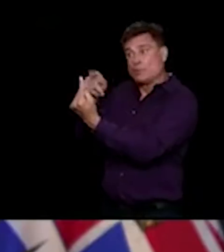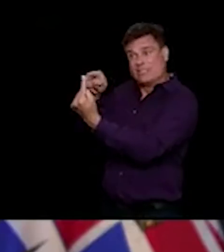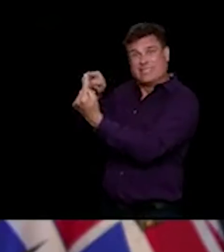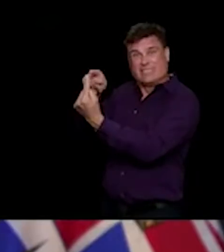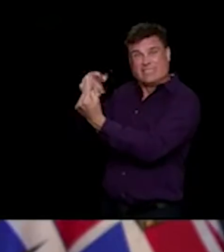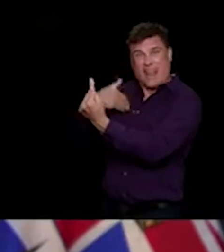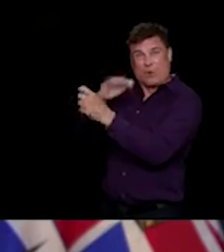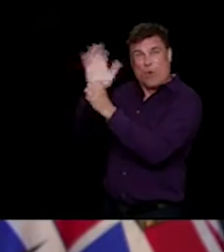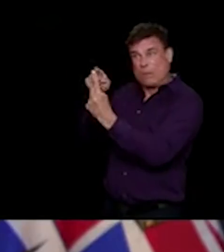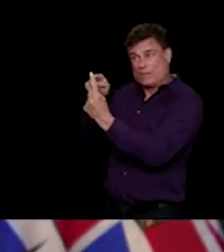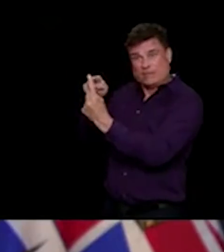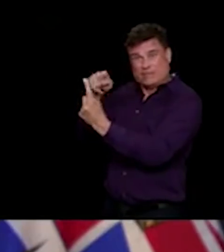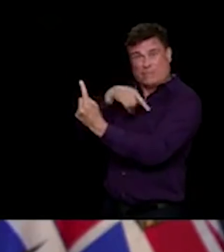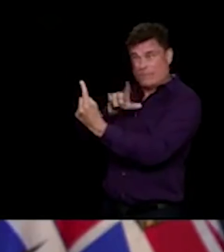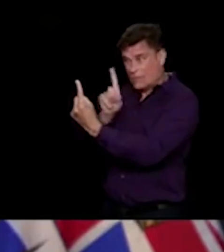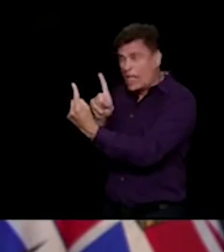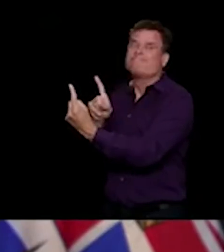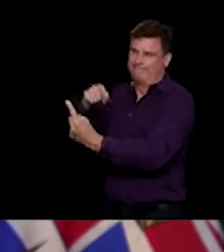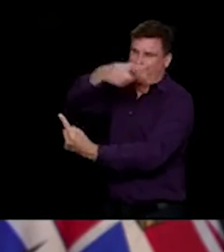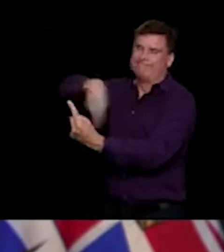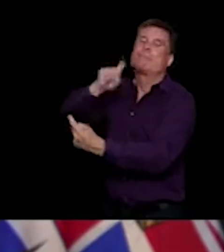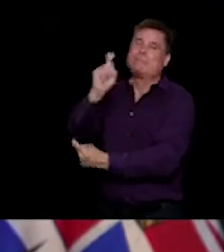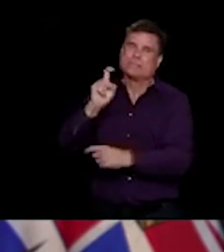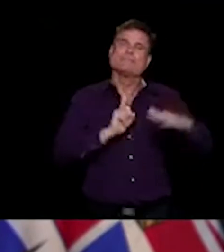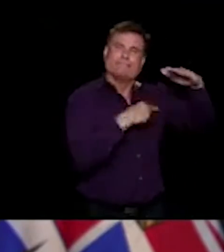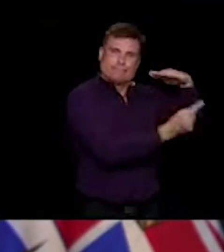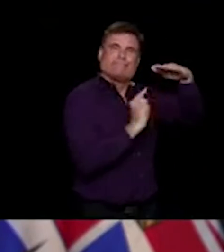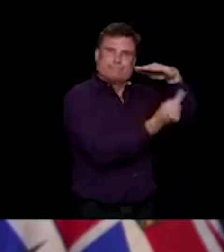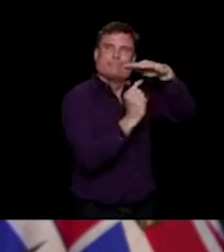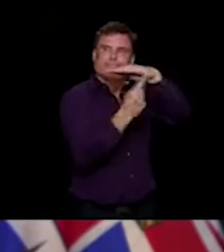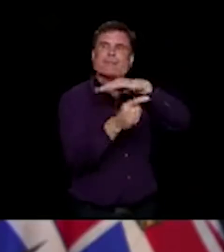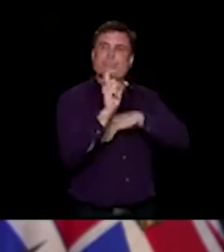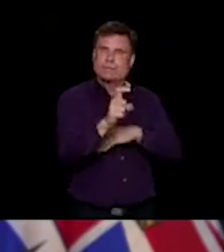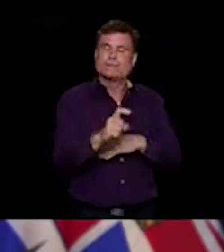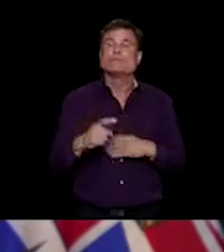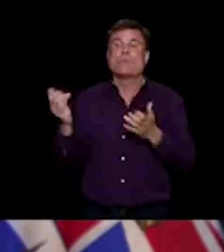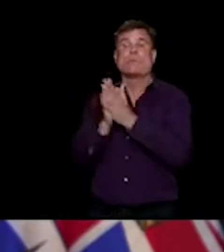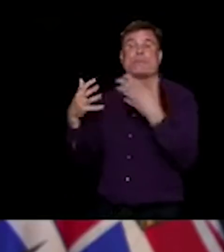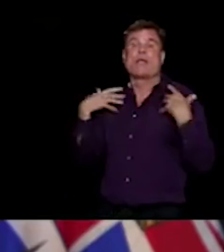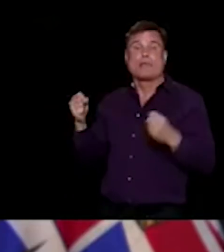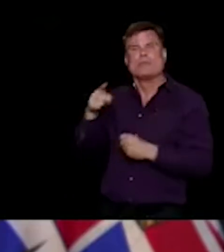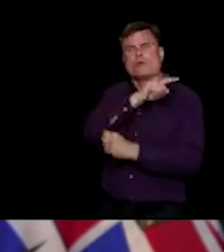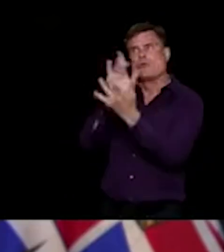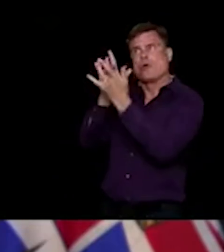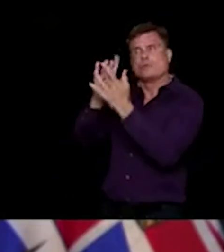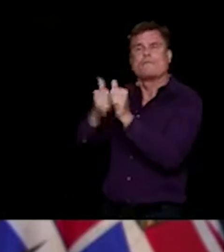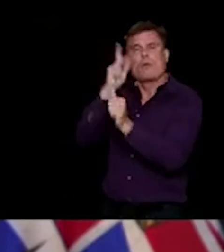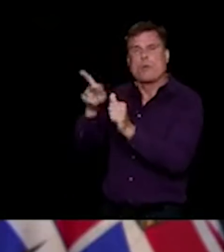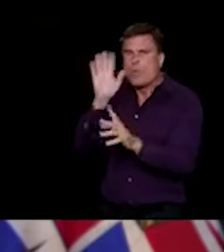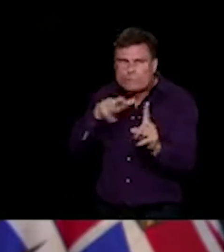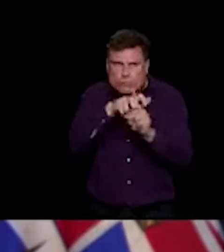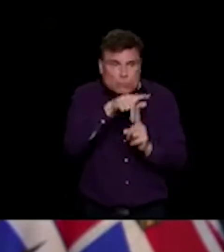the facility to make sure that all of the appropriate infection control precautions are in place. I will remind people that there are no